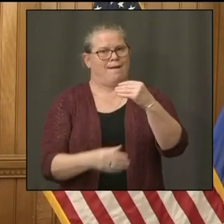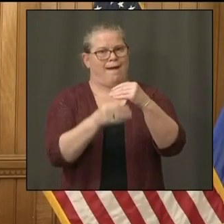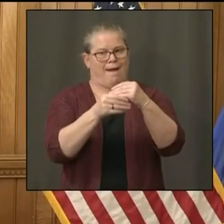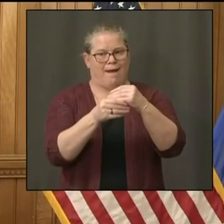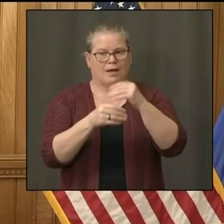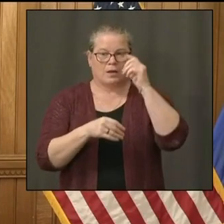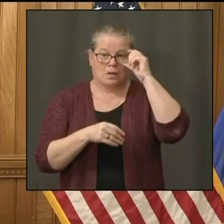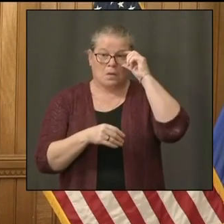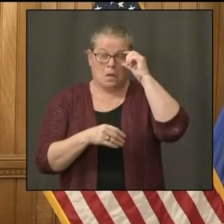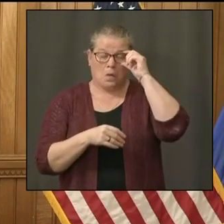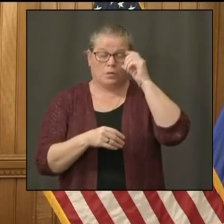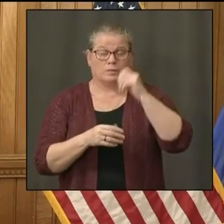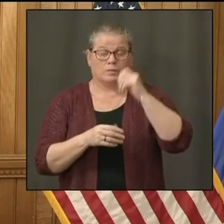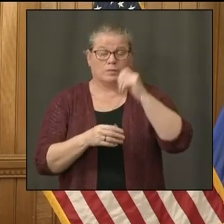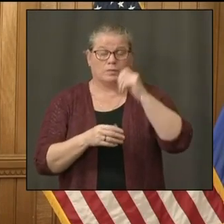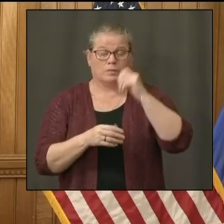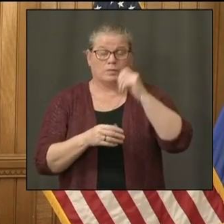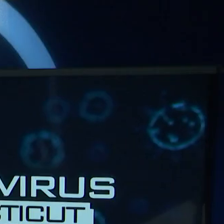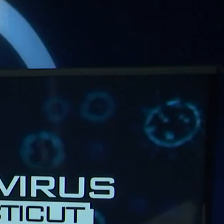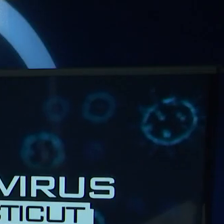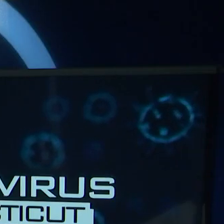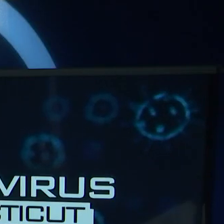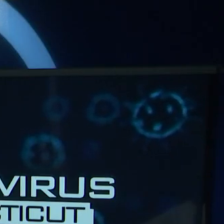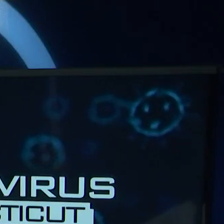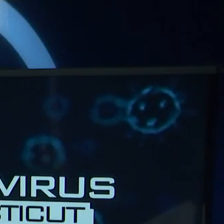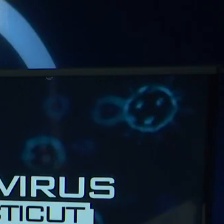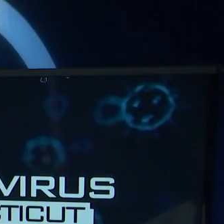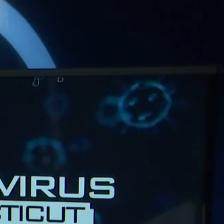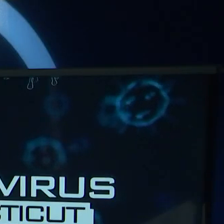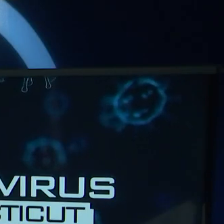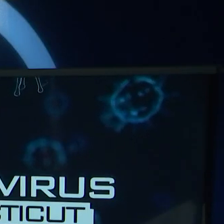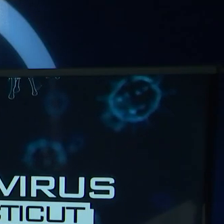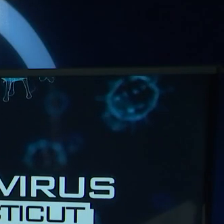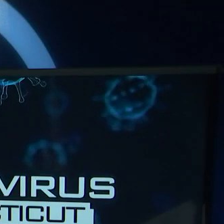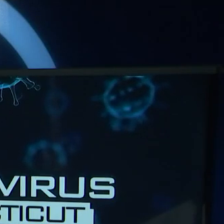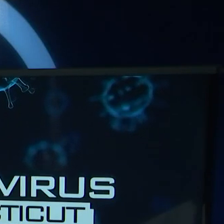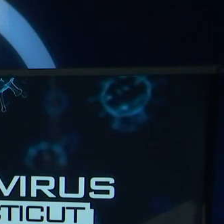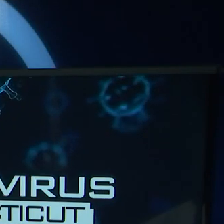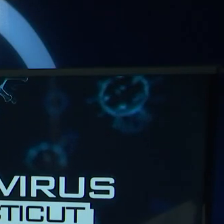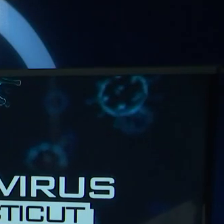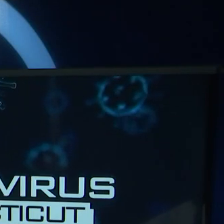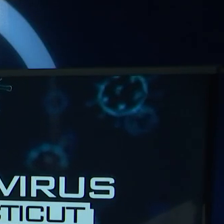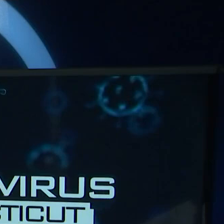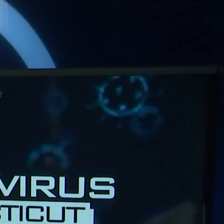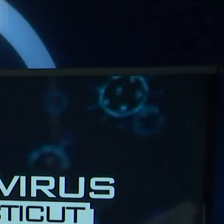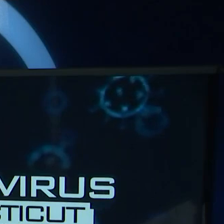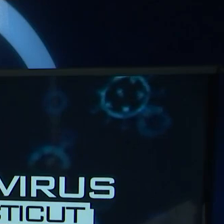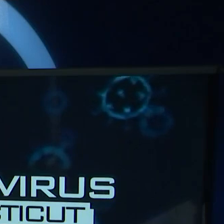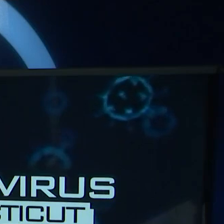biggest, if not the biggest, at-risk group. That is the latest. Live here at the Digital Desk tonight. Matthew Campbell, Channel 3 News.